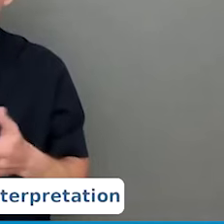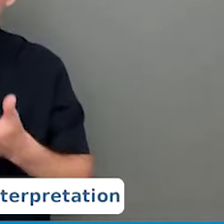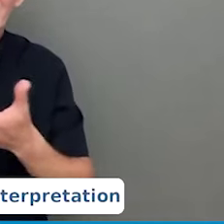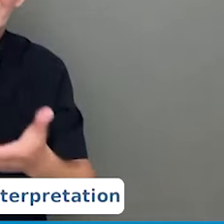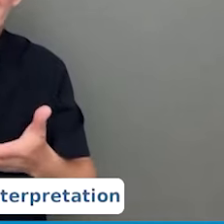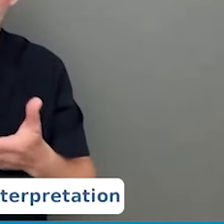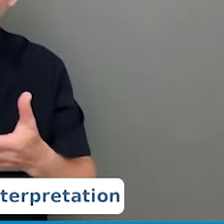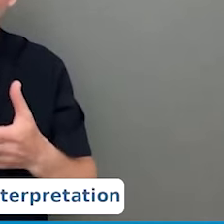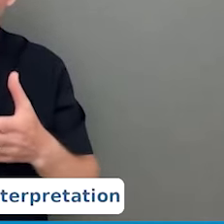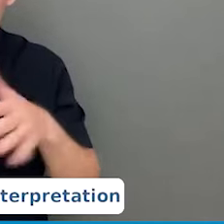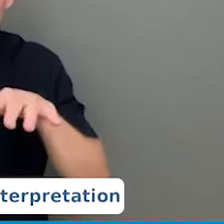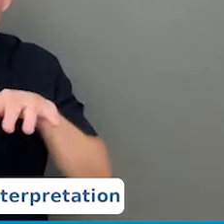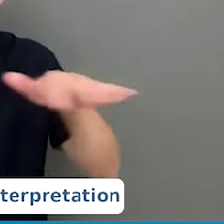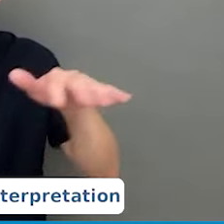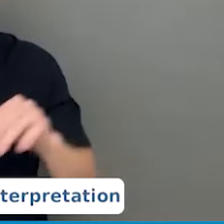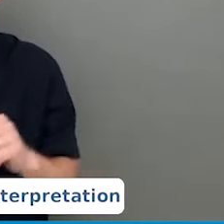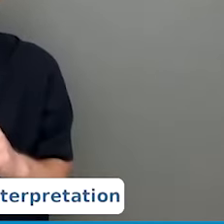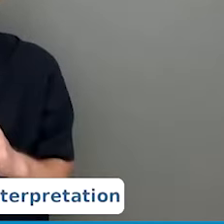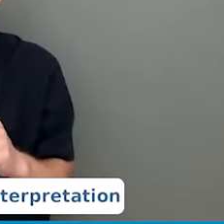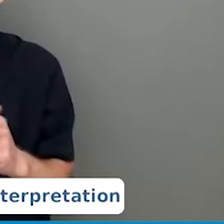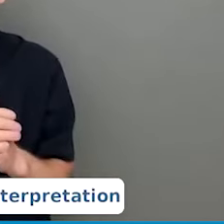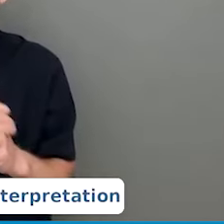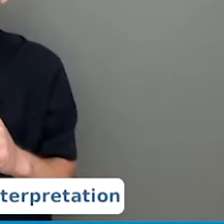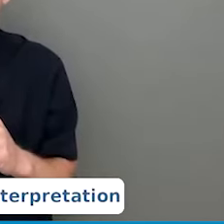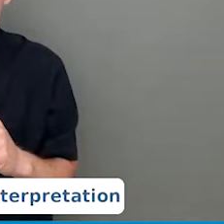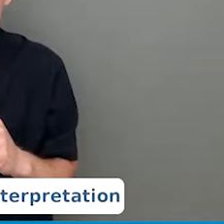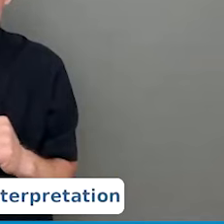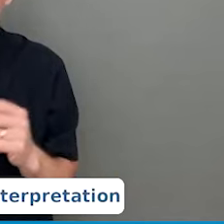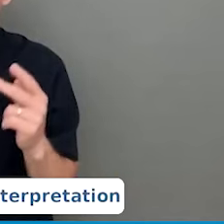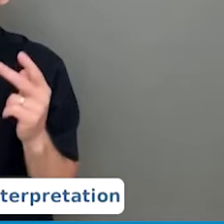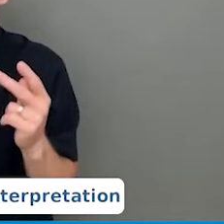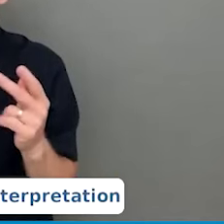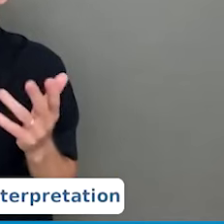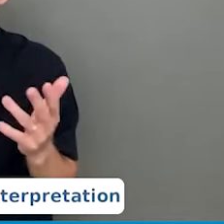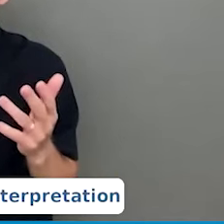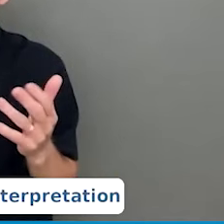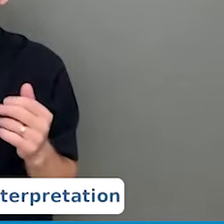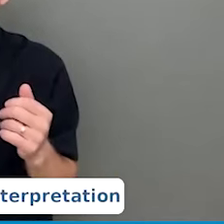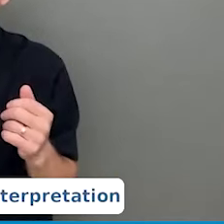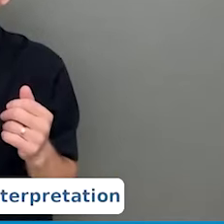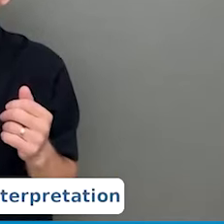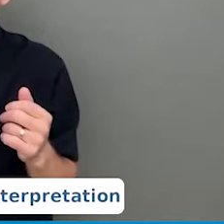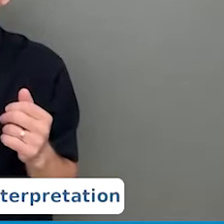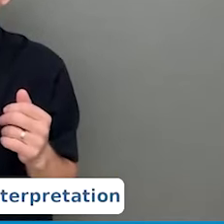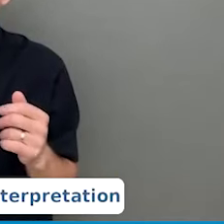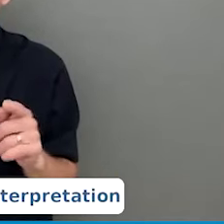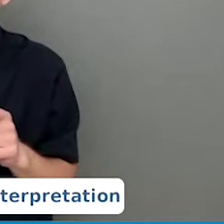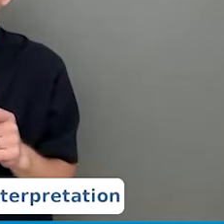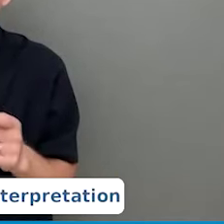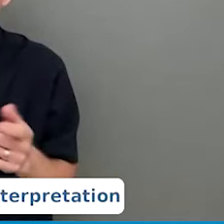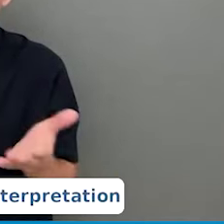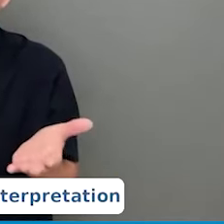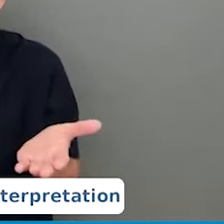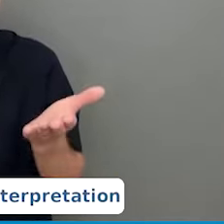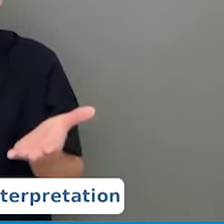what's really important is that it's not a either or question, it's an and. That we need strong coordination